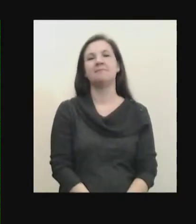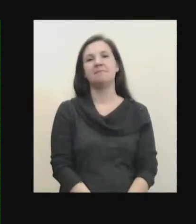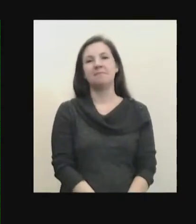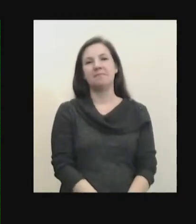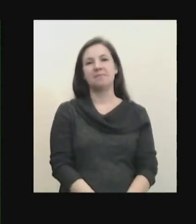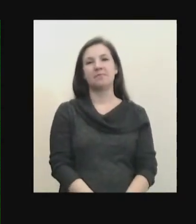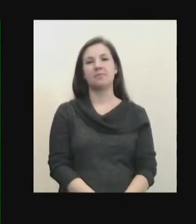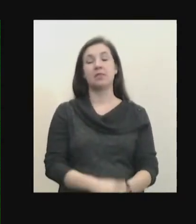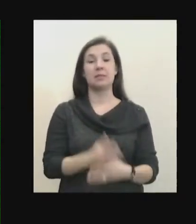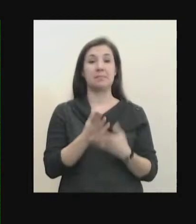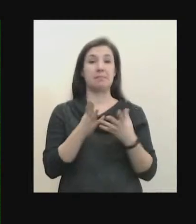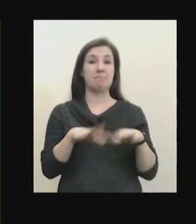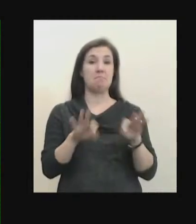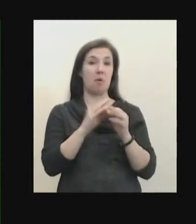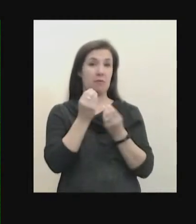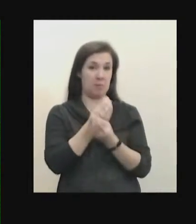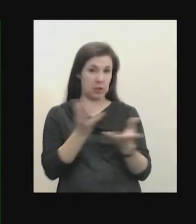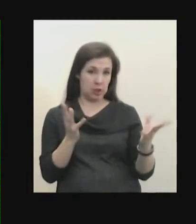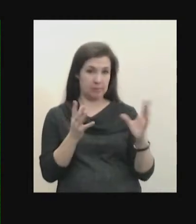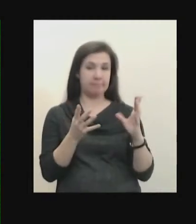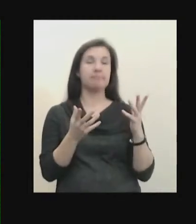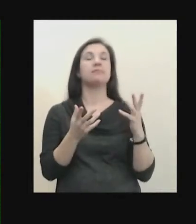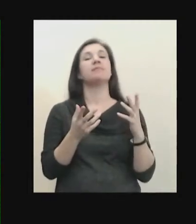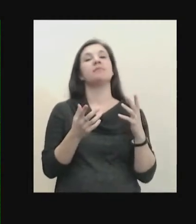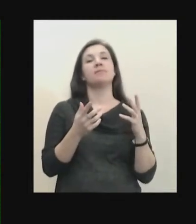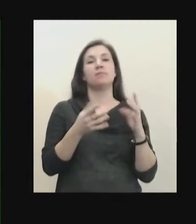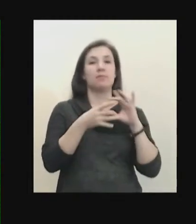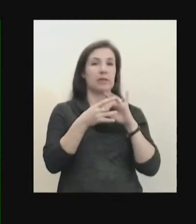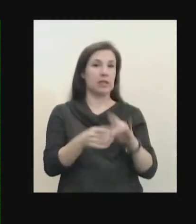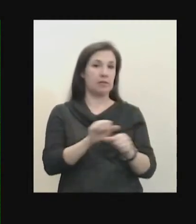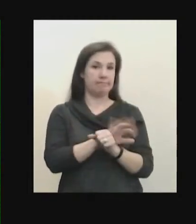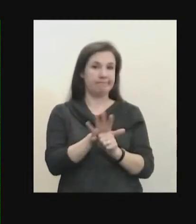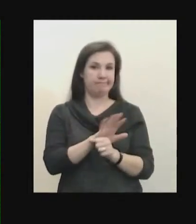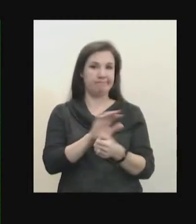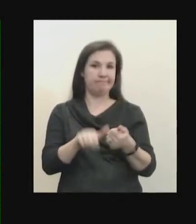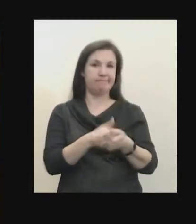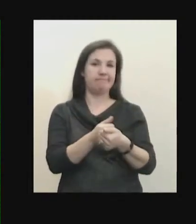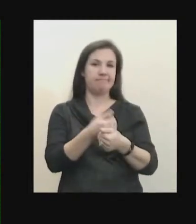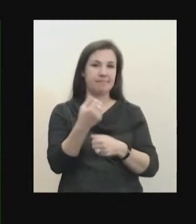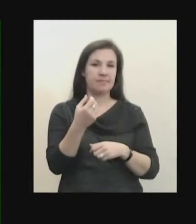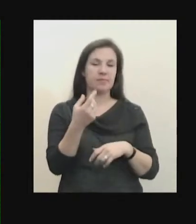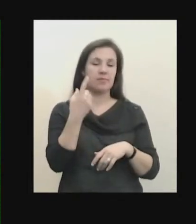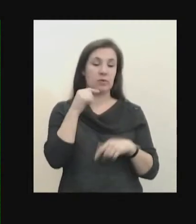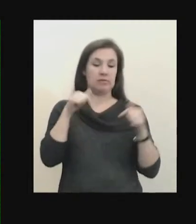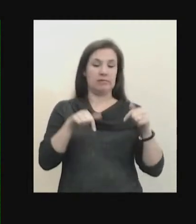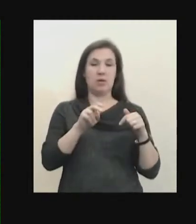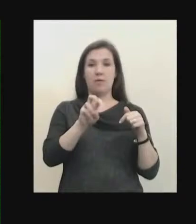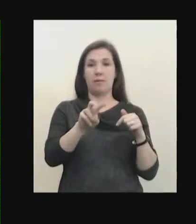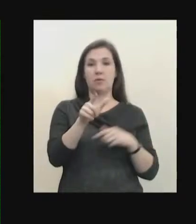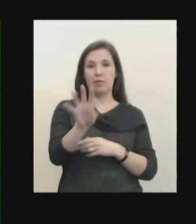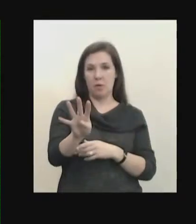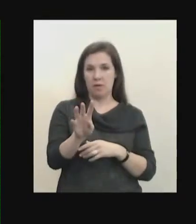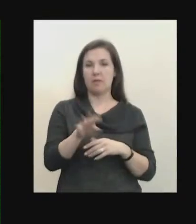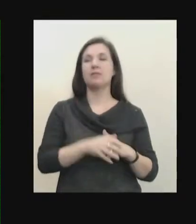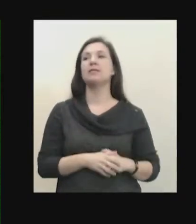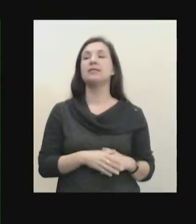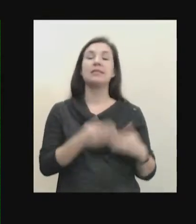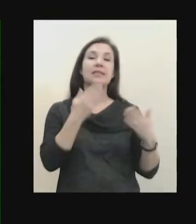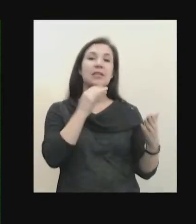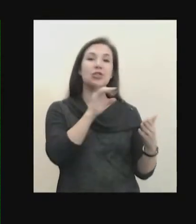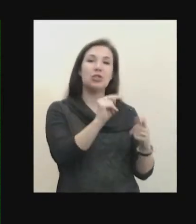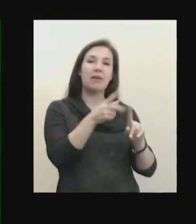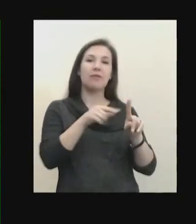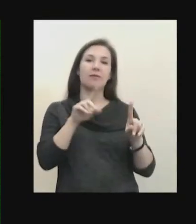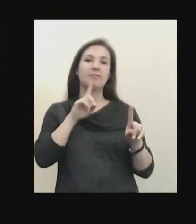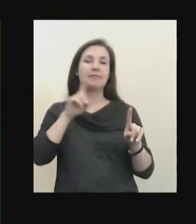important information to share with regards to you regarding COVID-19 update for November 24th. I want to thank Jen from Deaf Access